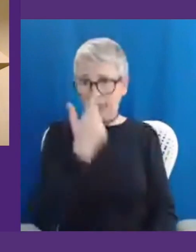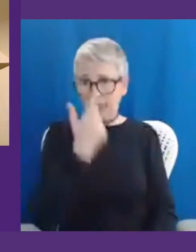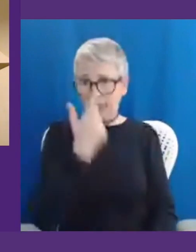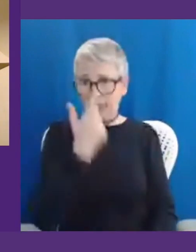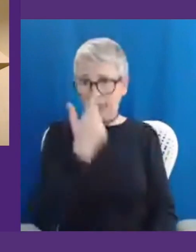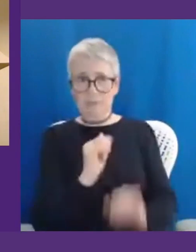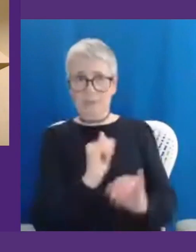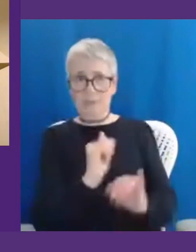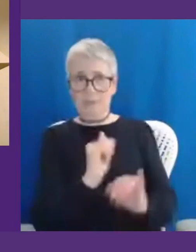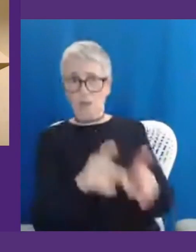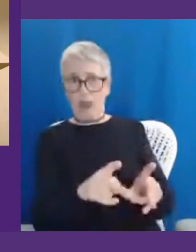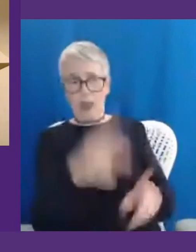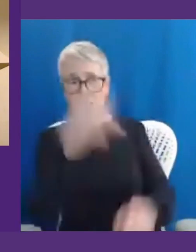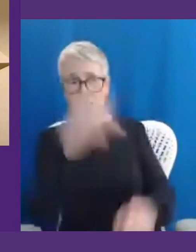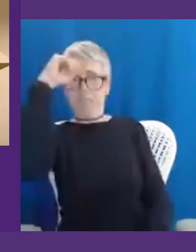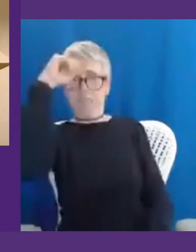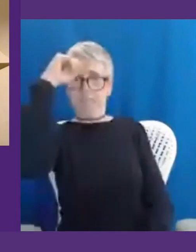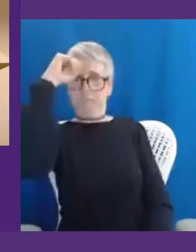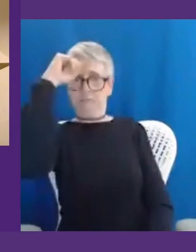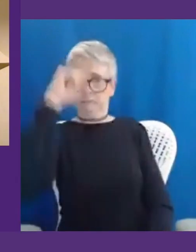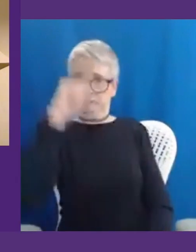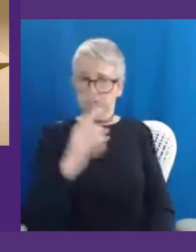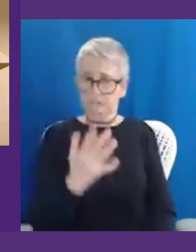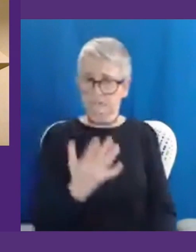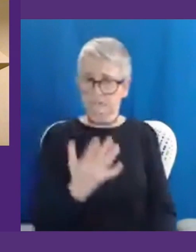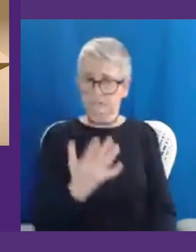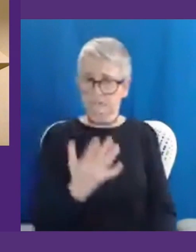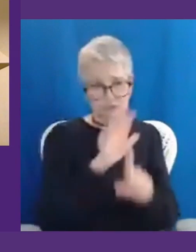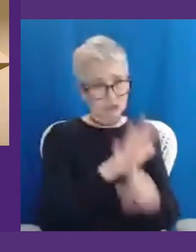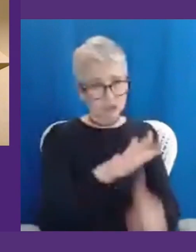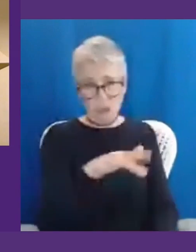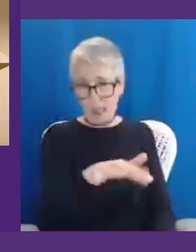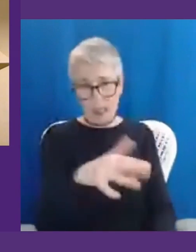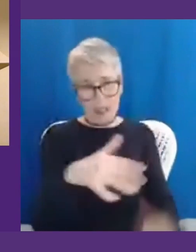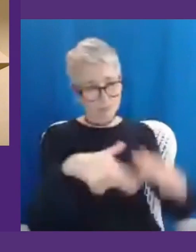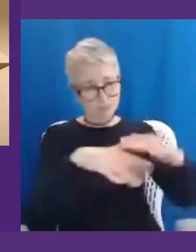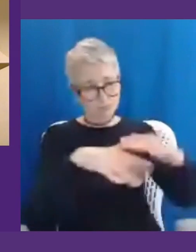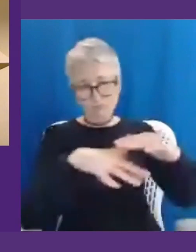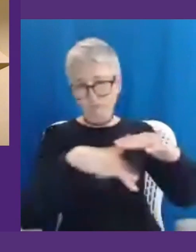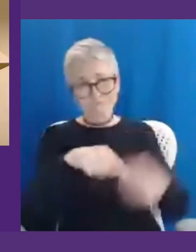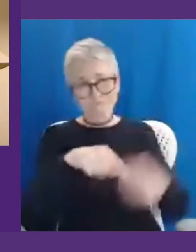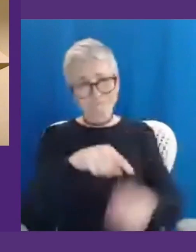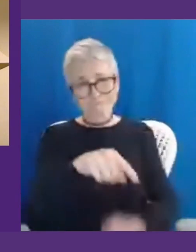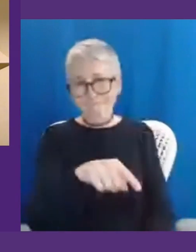of prejudices. And I don't think